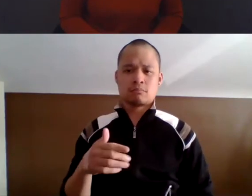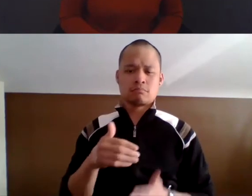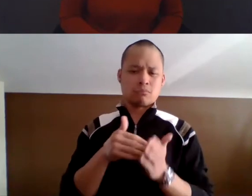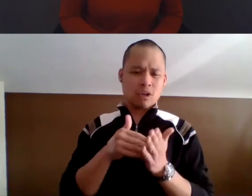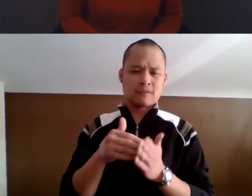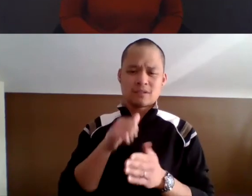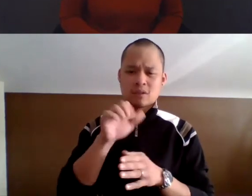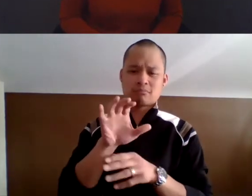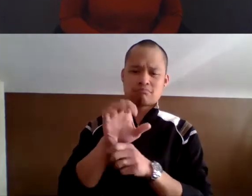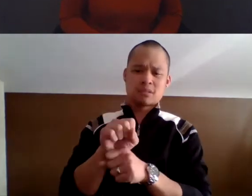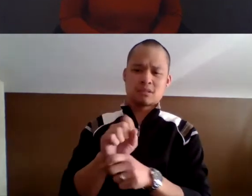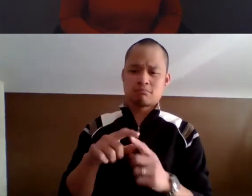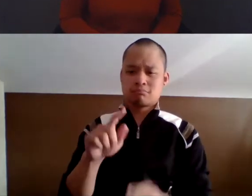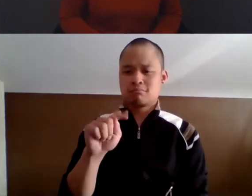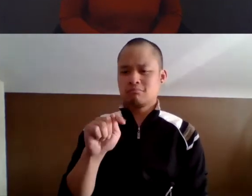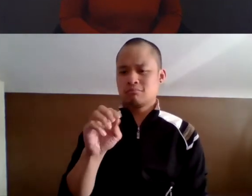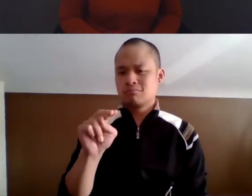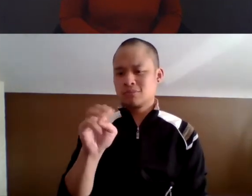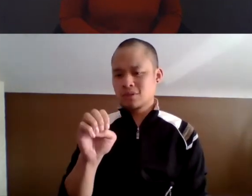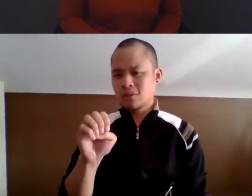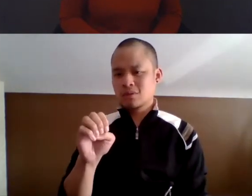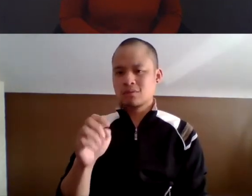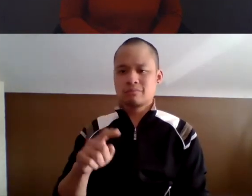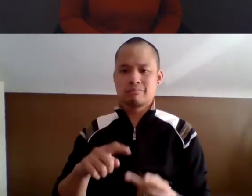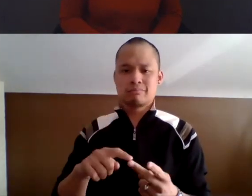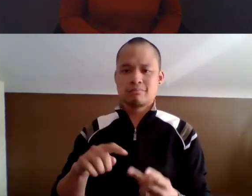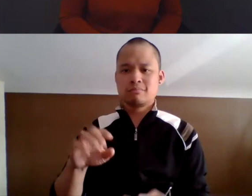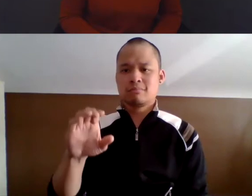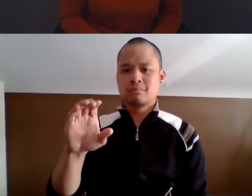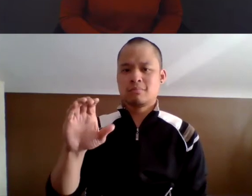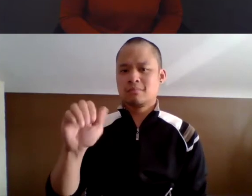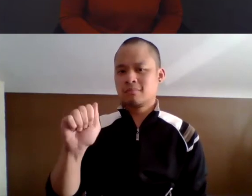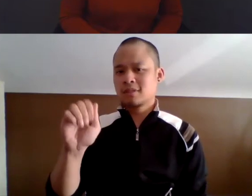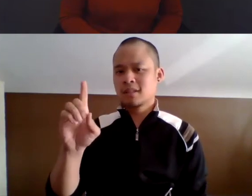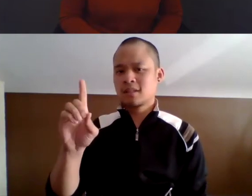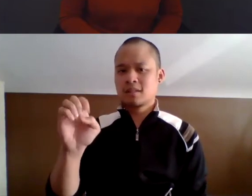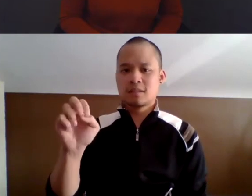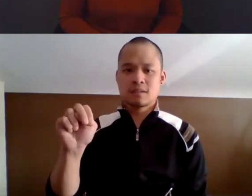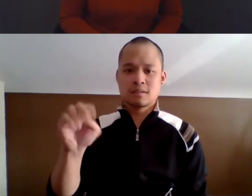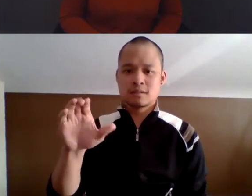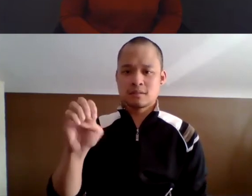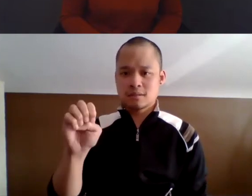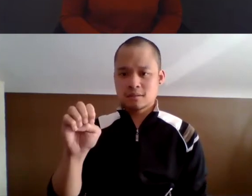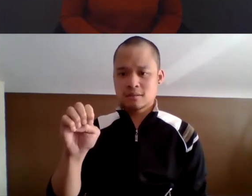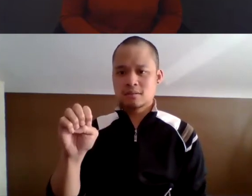And with captioning, often you're missing pieces like the tone of the